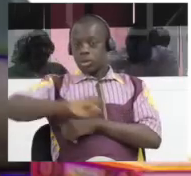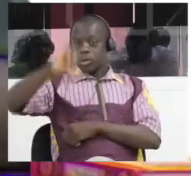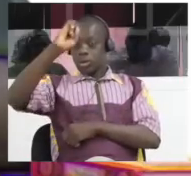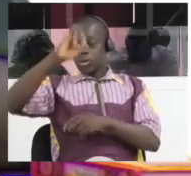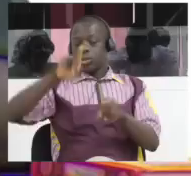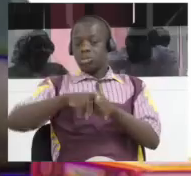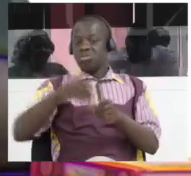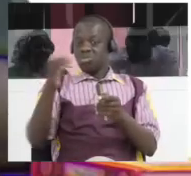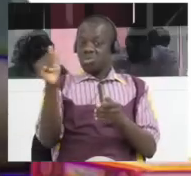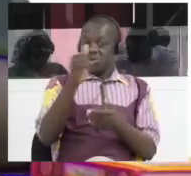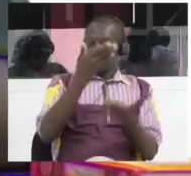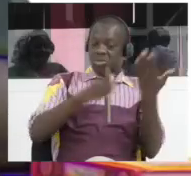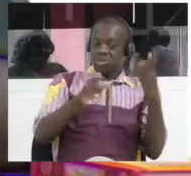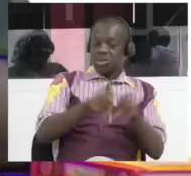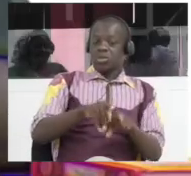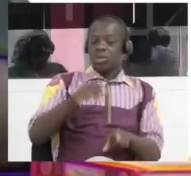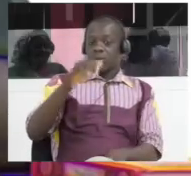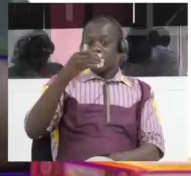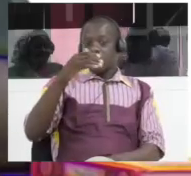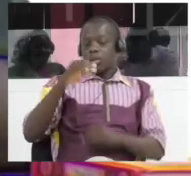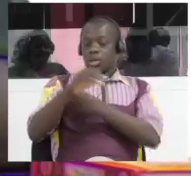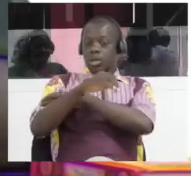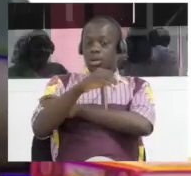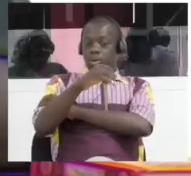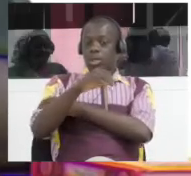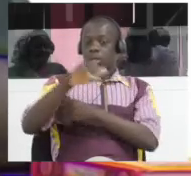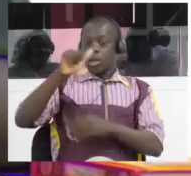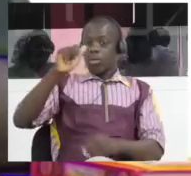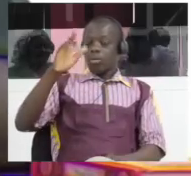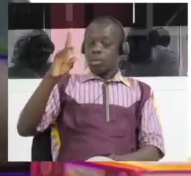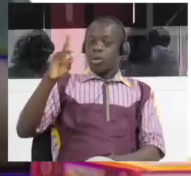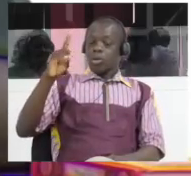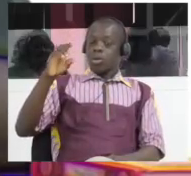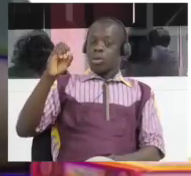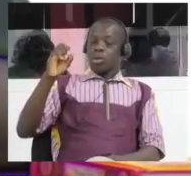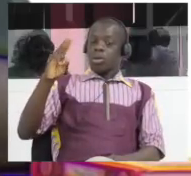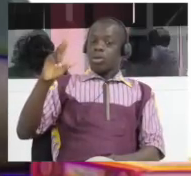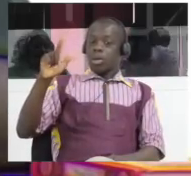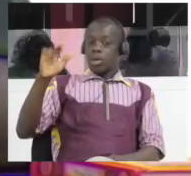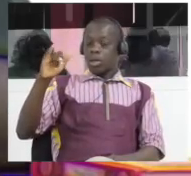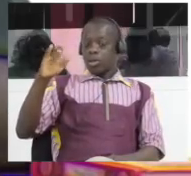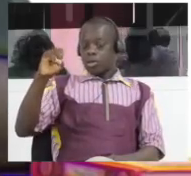senior ranks were Captain Ablai Conte, who was on military training in the US, and Captain Omar